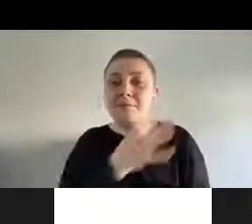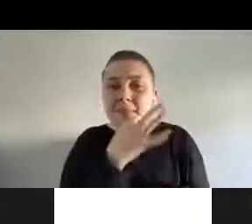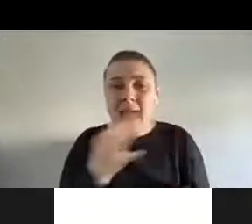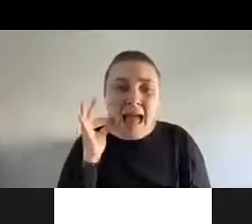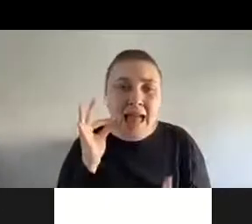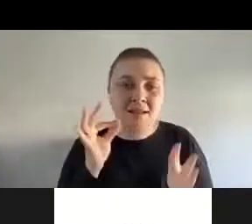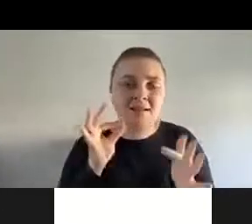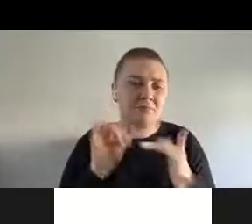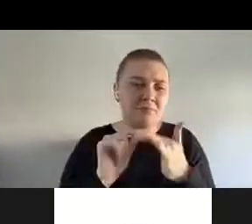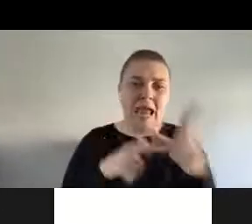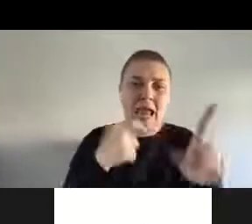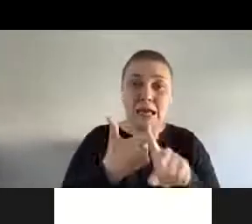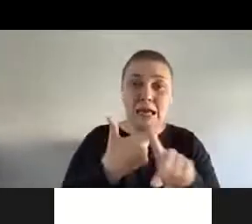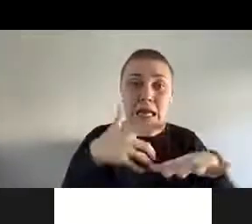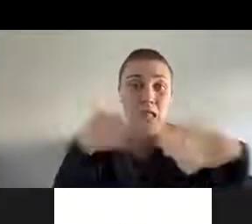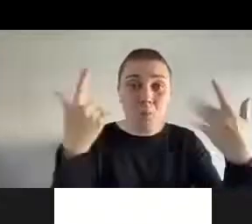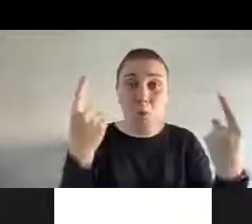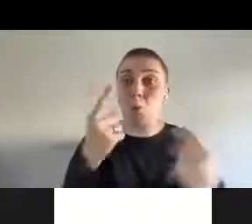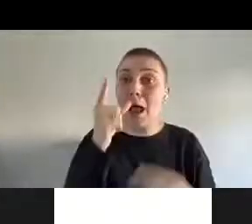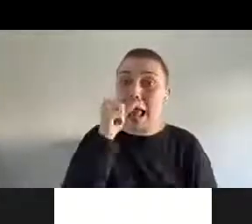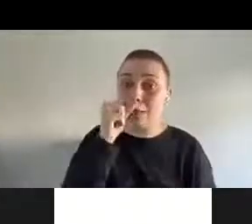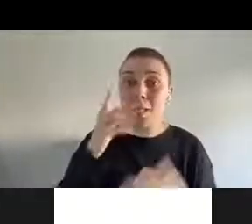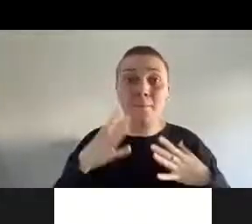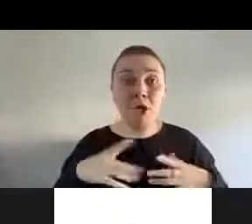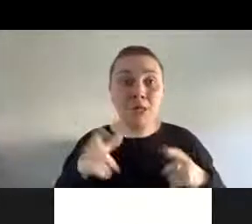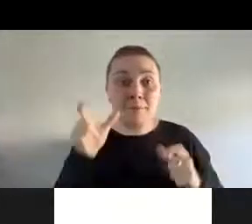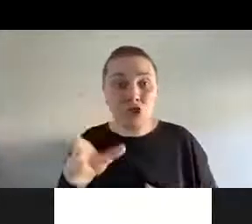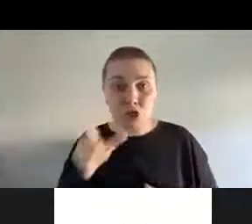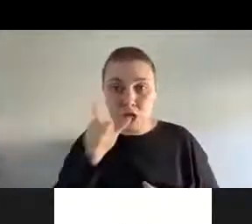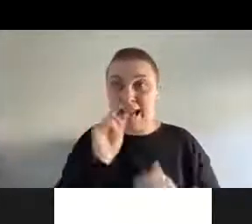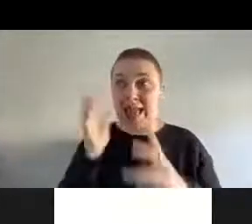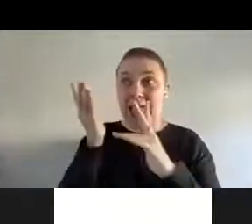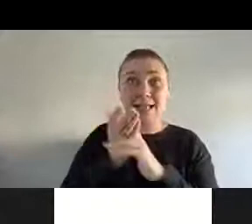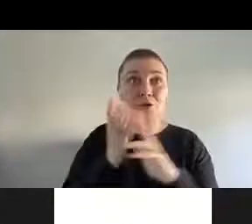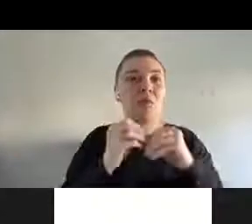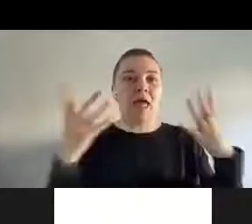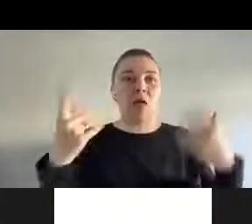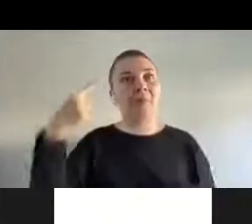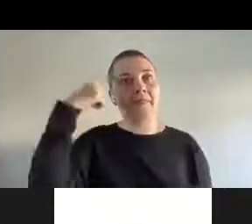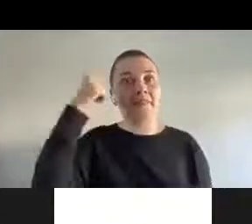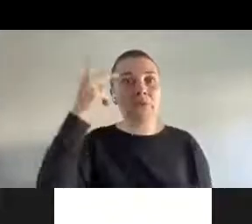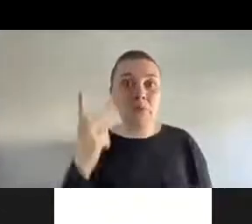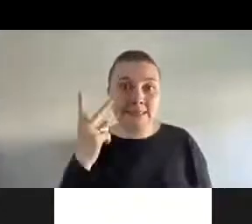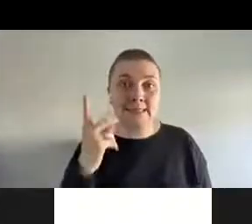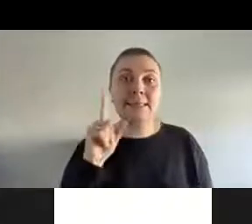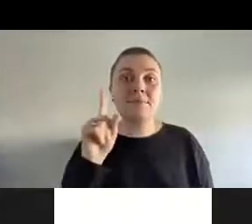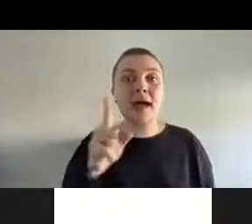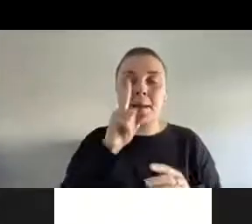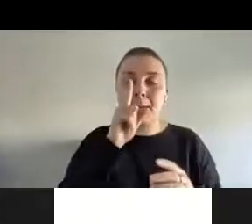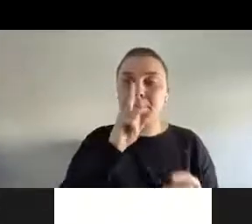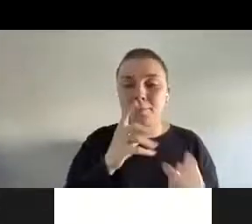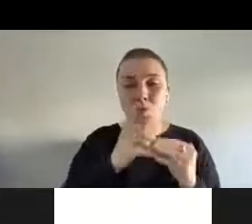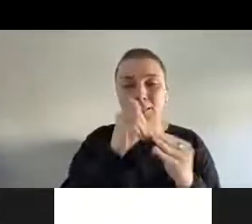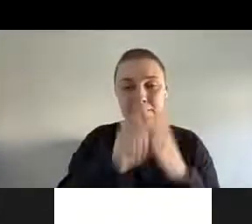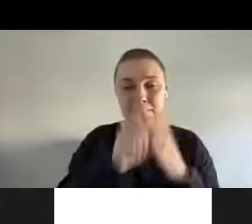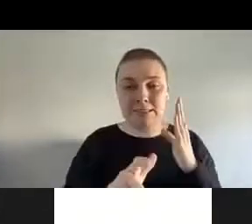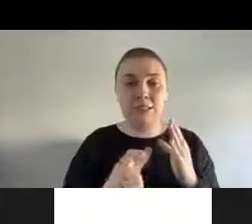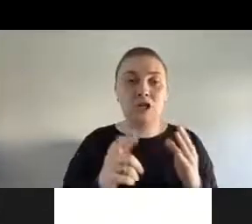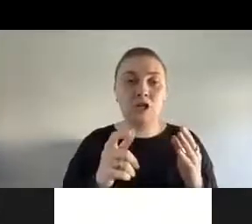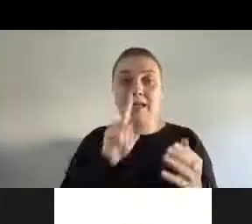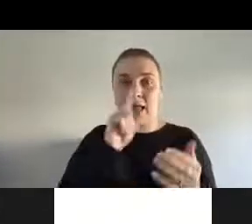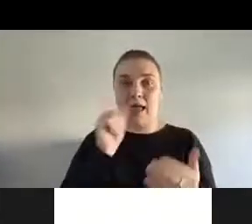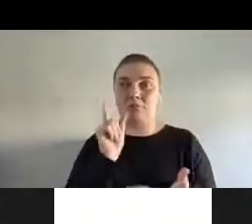anywhere that an able-bodied person could access without consideration, a person with a disability should also be able to access without too